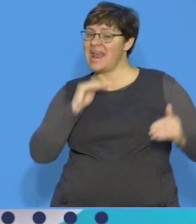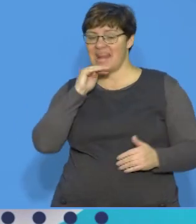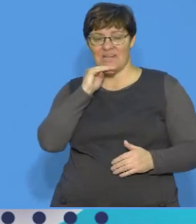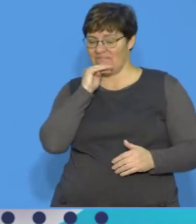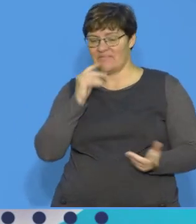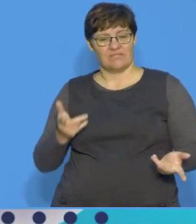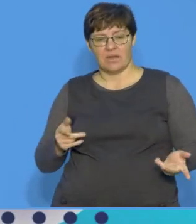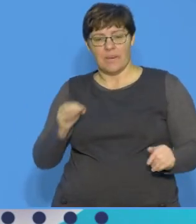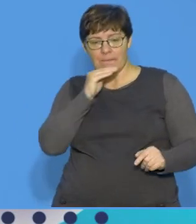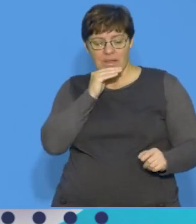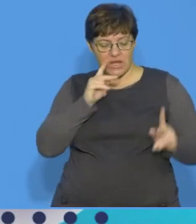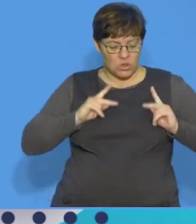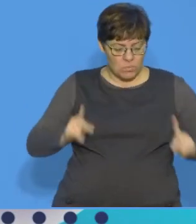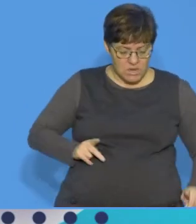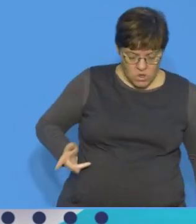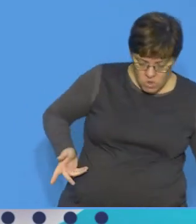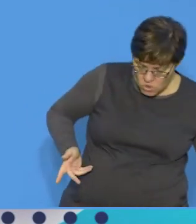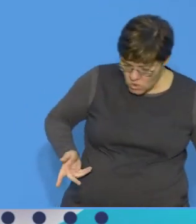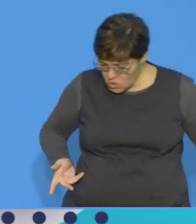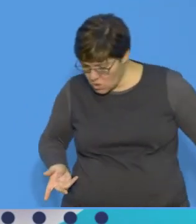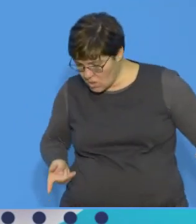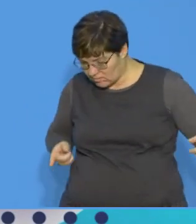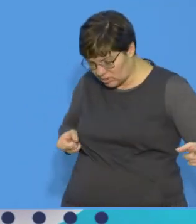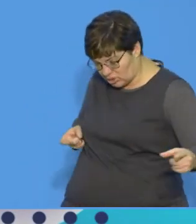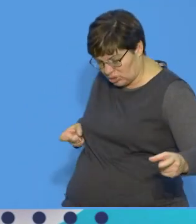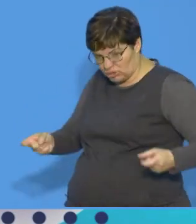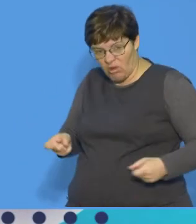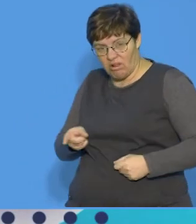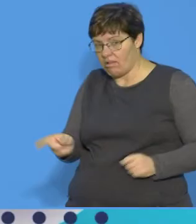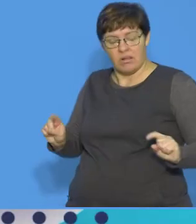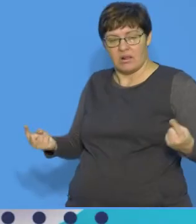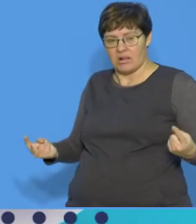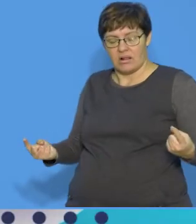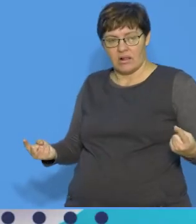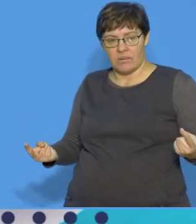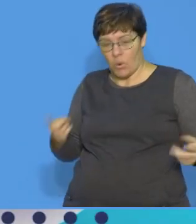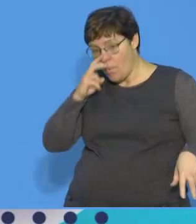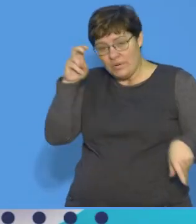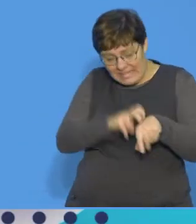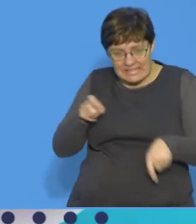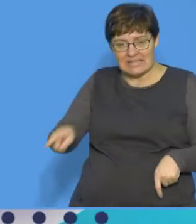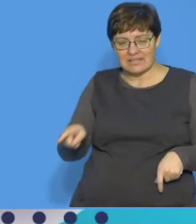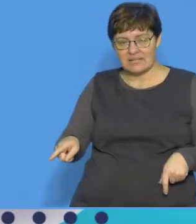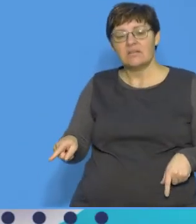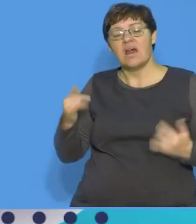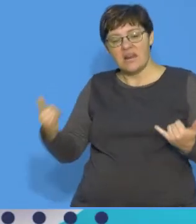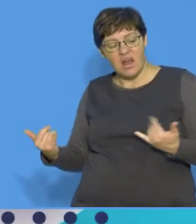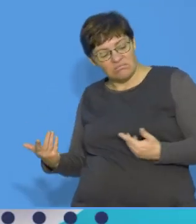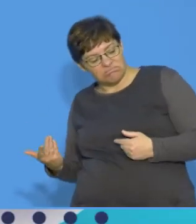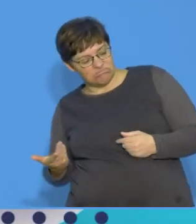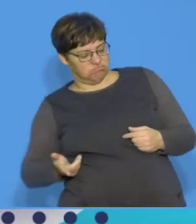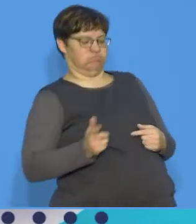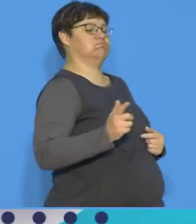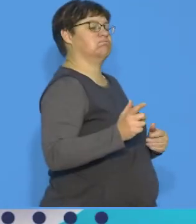overturn our fighting against those limiting factors. And the limiting factors indicate that we